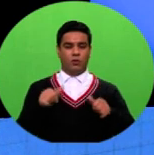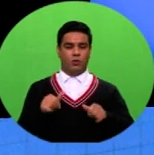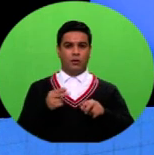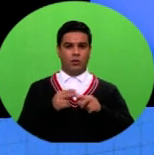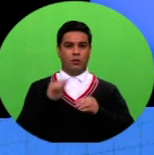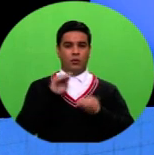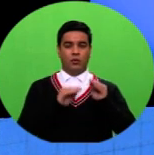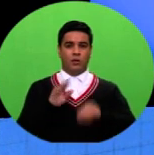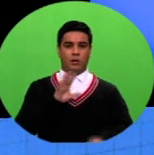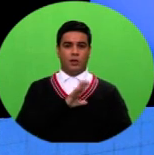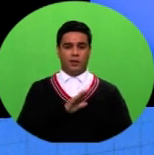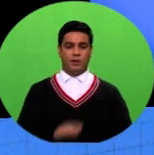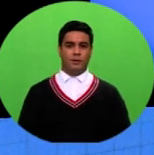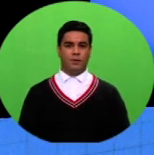tuziladi.